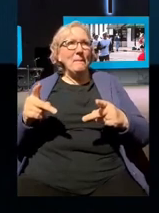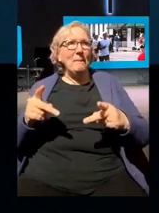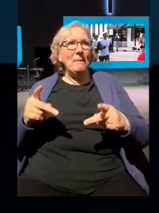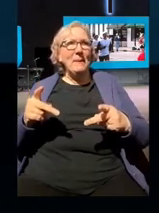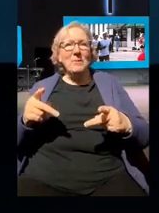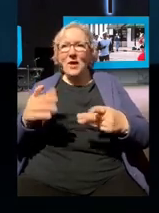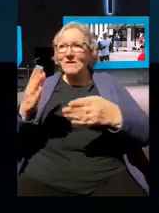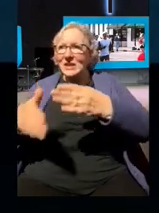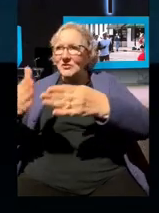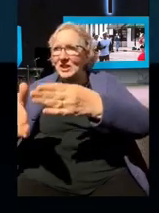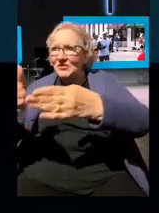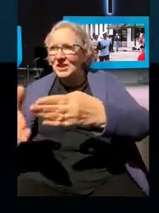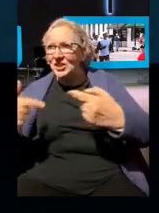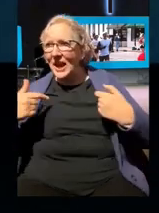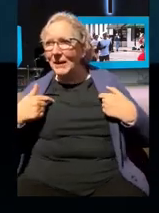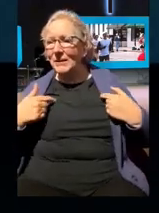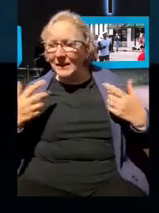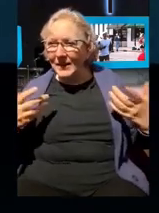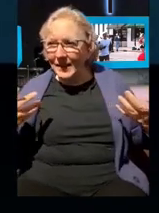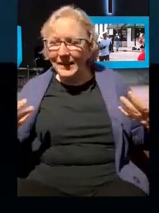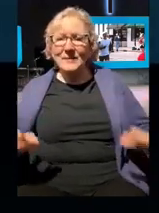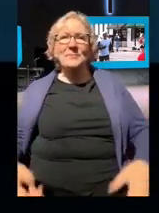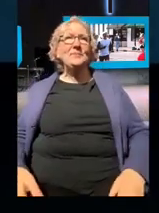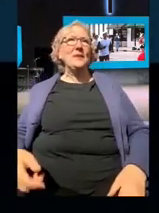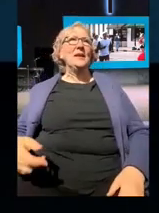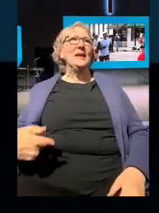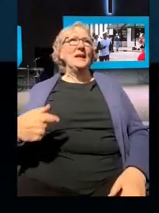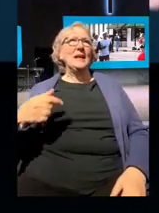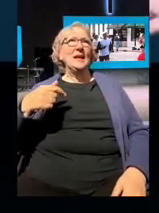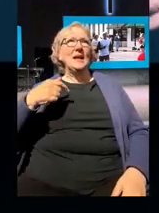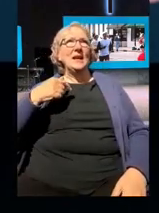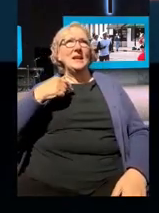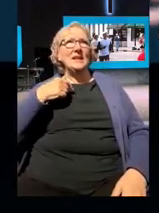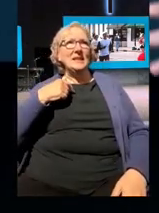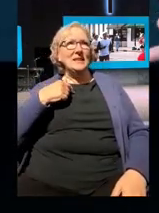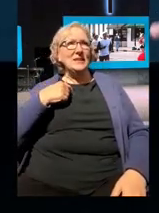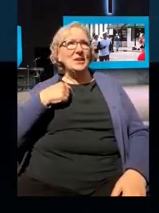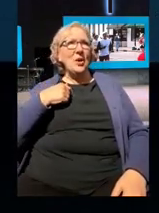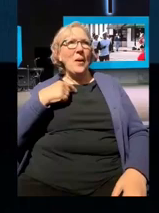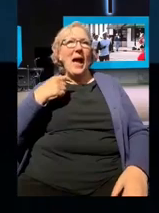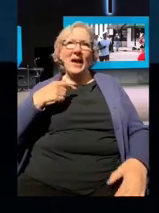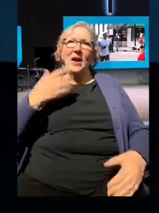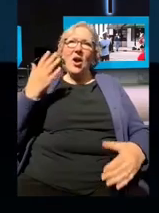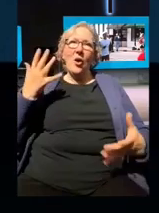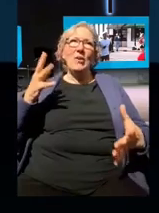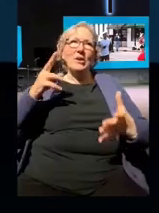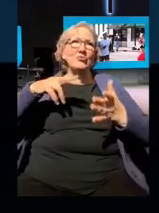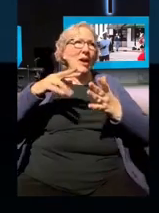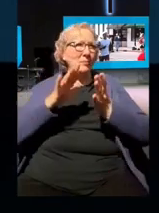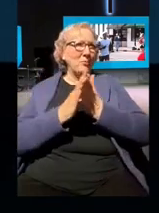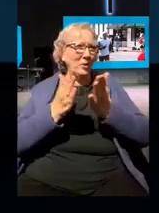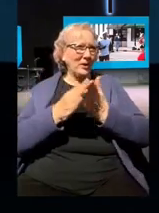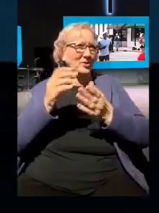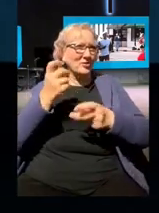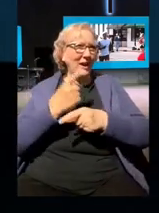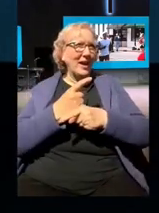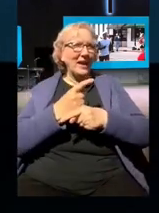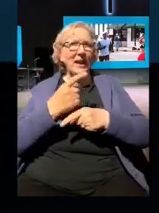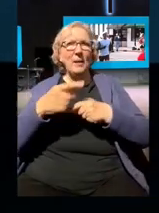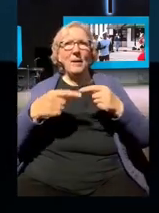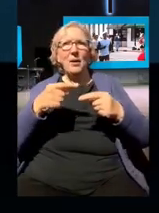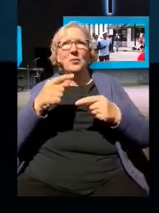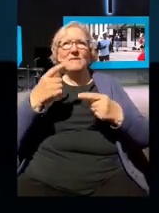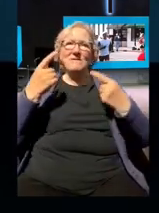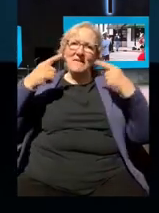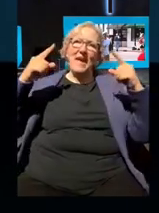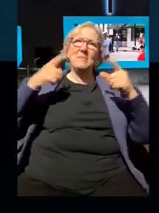done? Well, I mentioned I had read, for example, books by and about those elite runners who were the